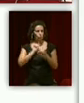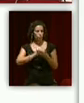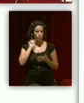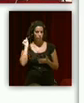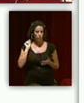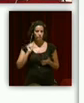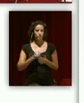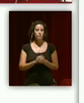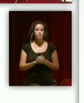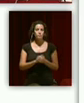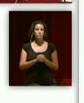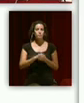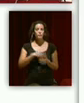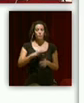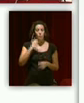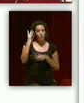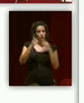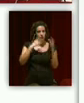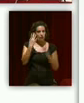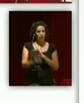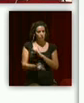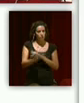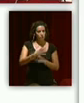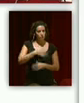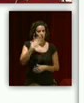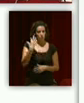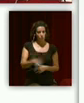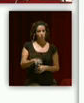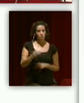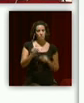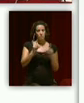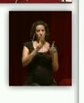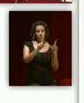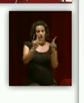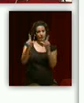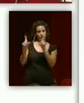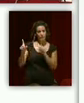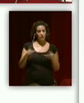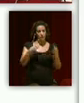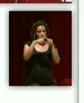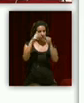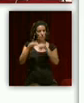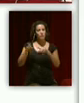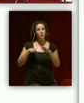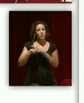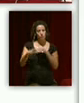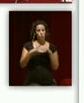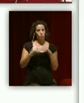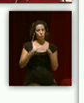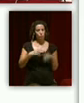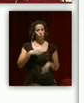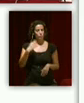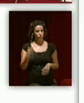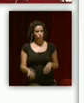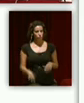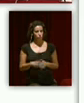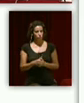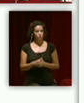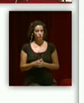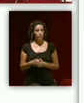short learning curve. You can create activities, numerous pages that can be accessible